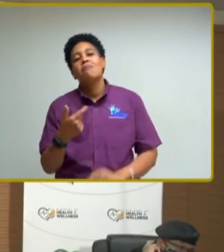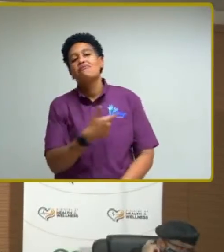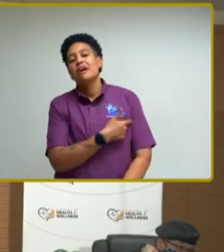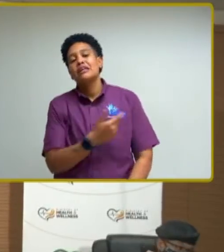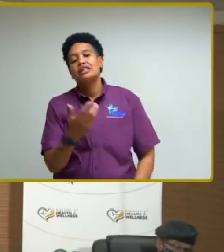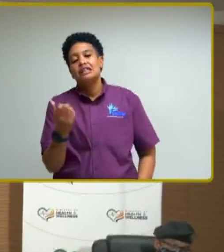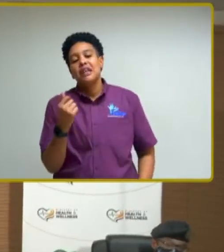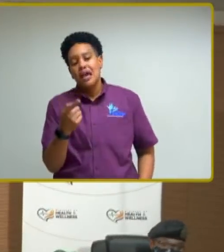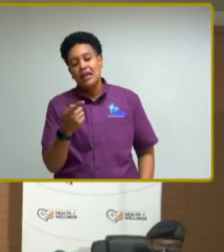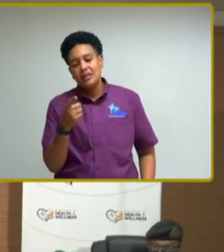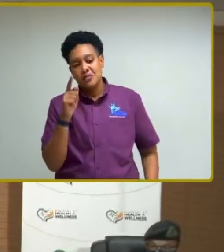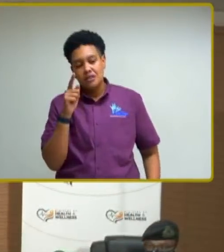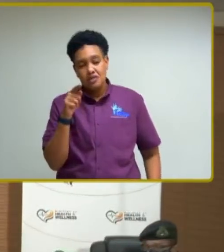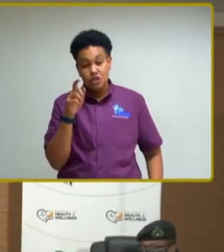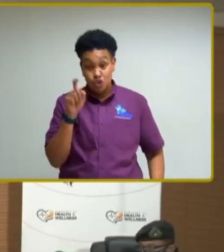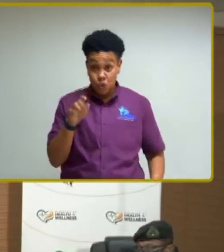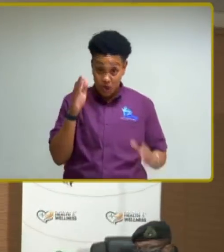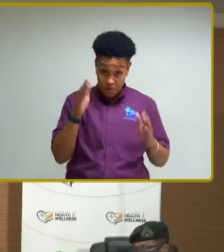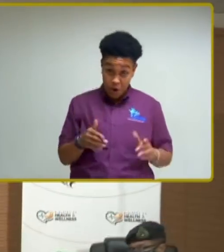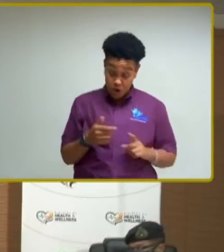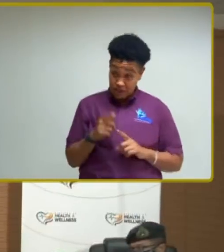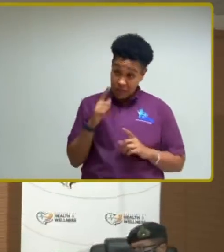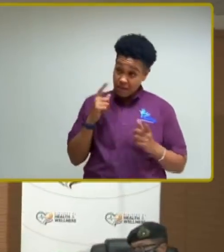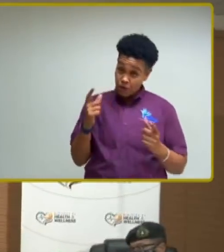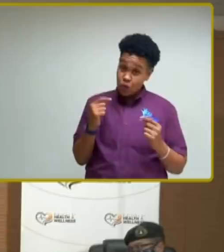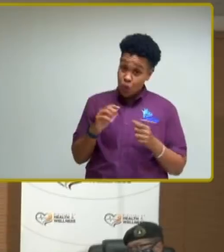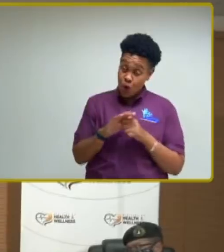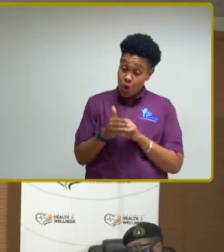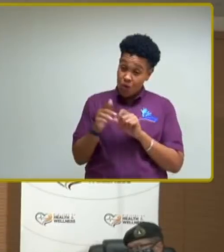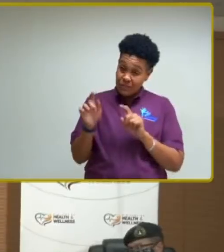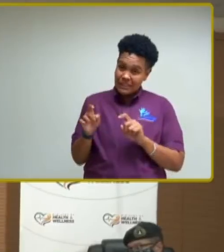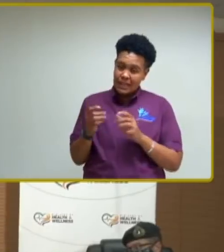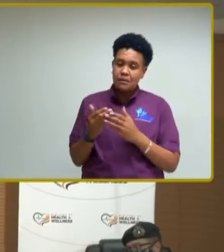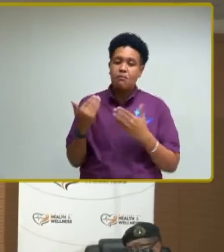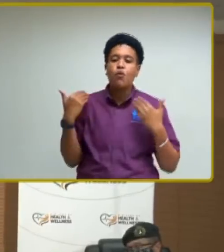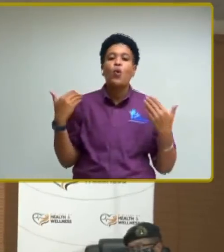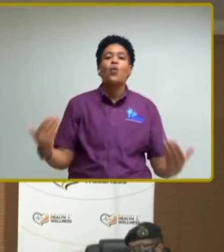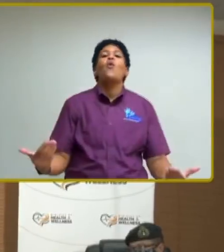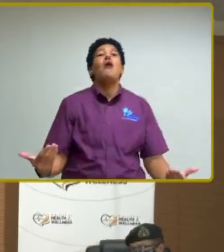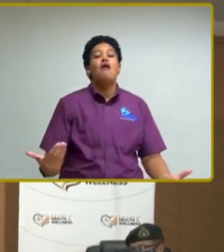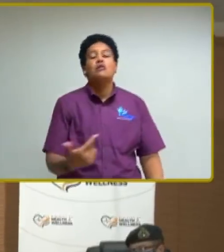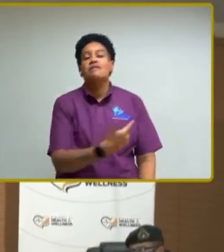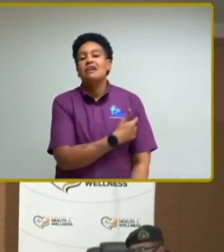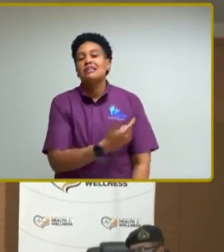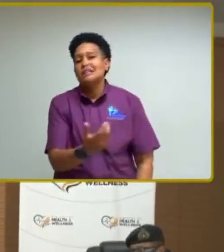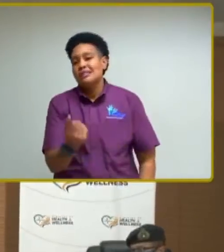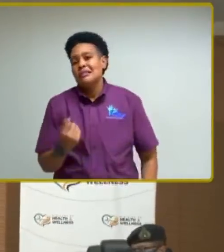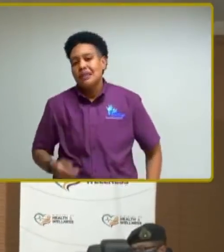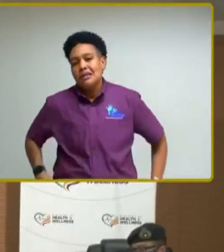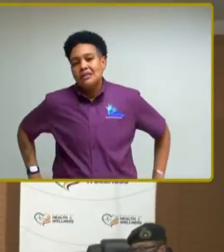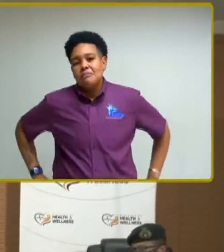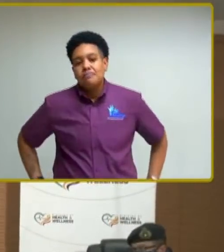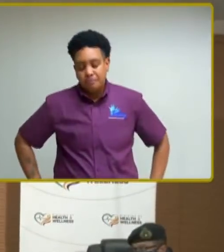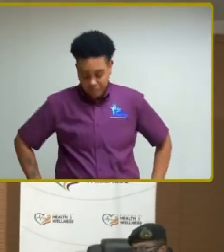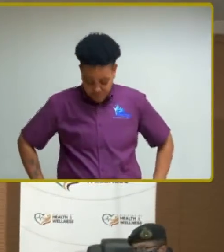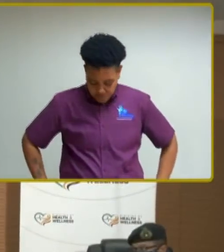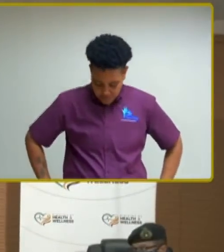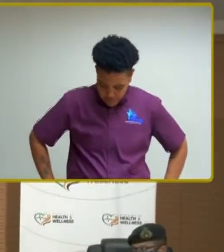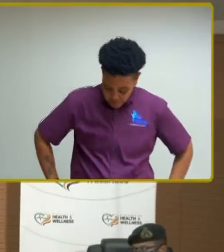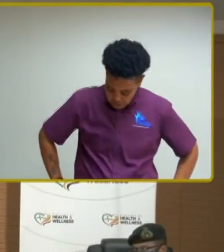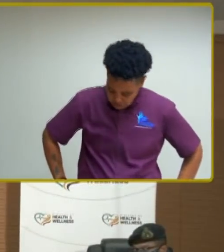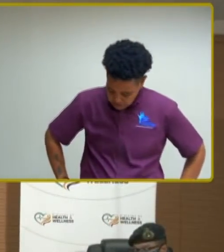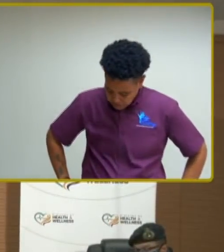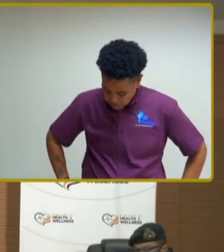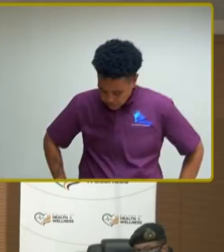vaccinated? Should persons ideally do a COVID test before taking the vaccine? And we ask our CMO to